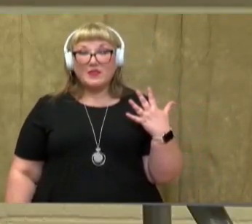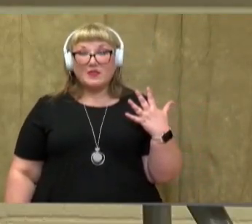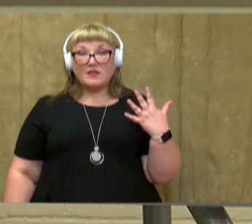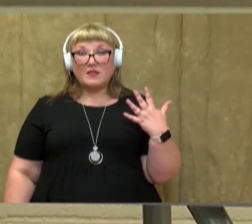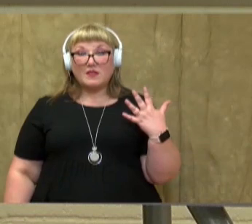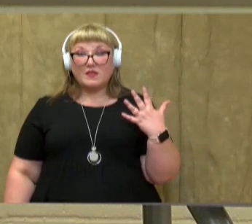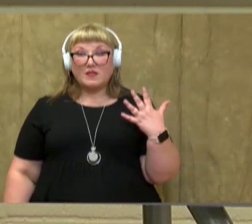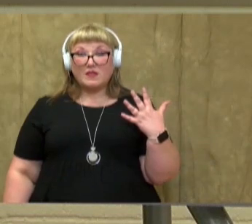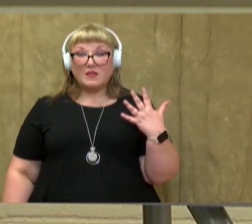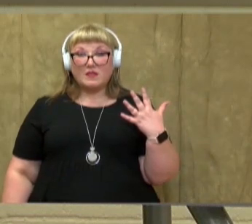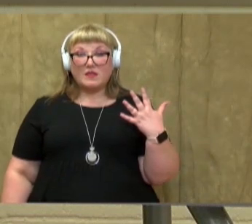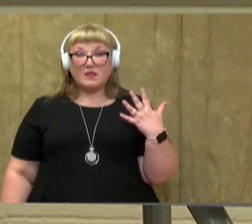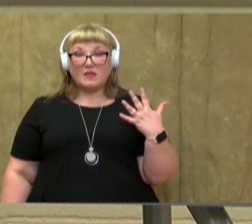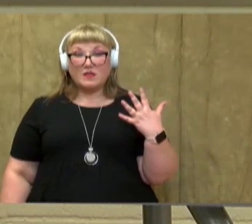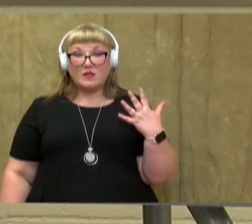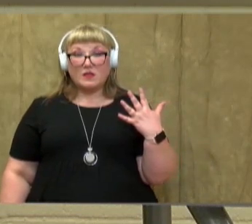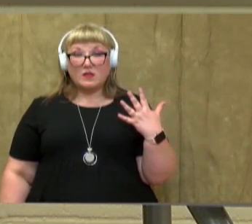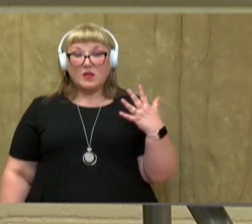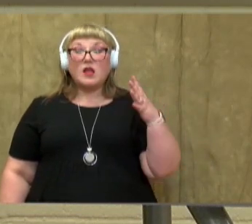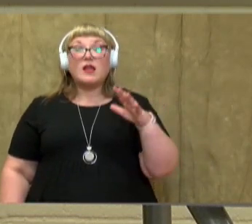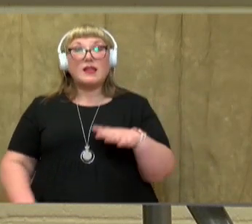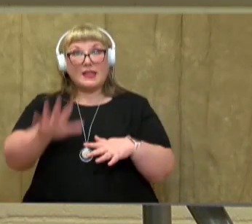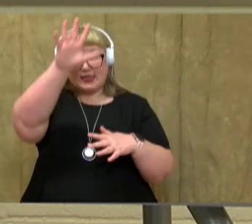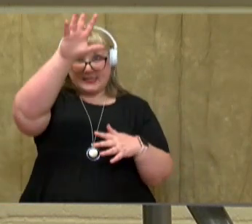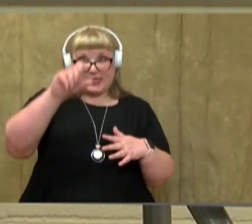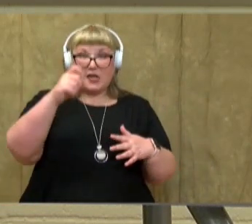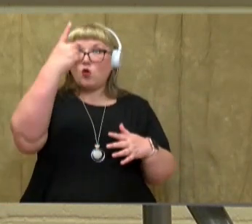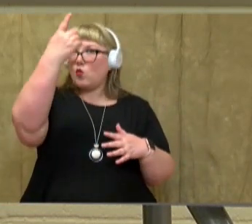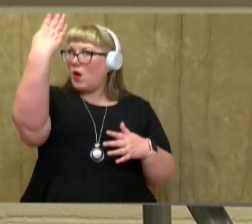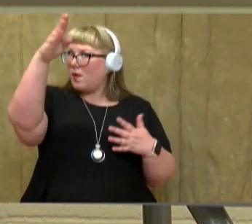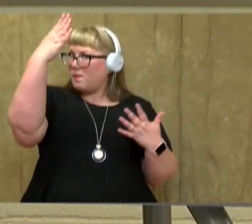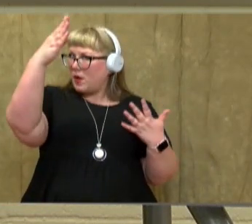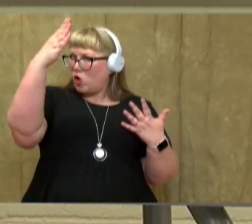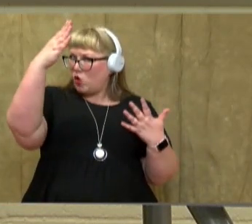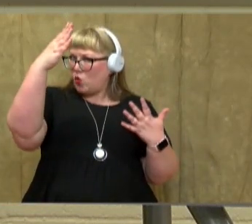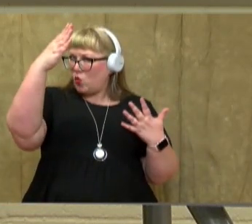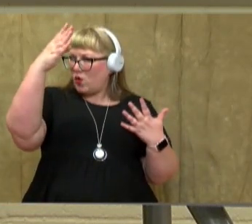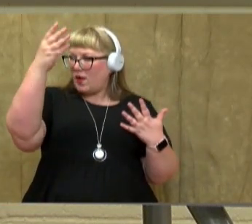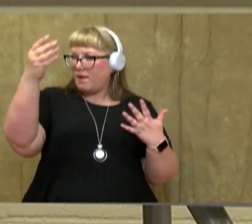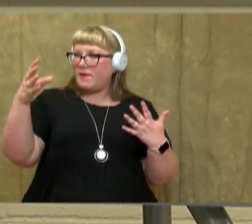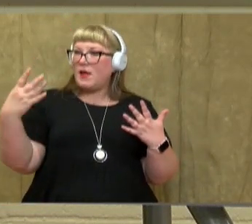blue away and put it in the green. So let's take one blue away here